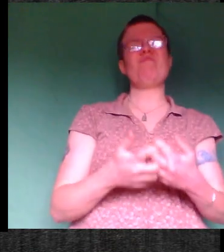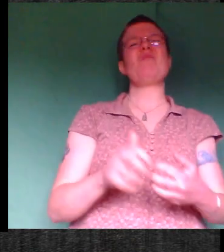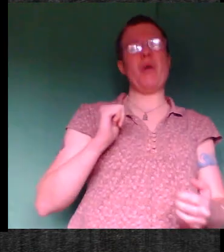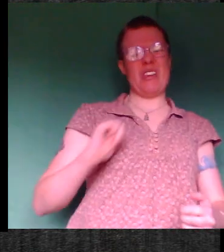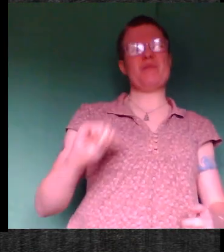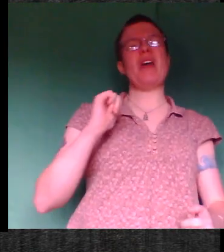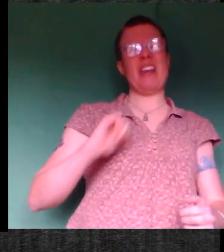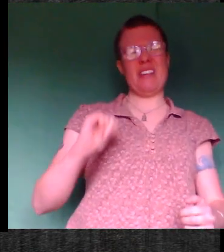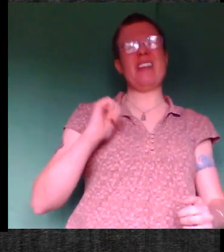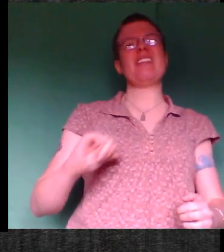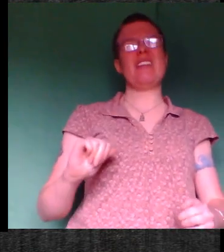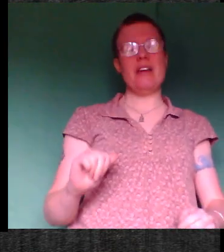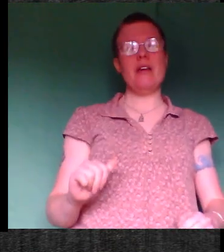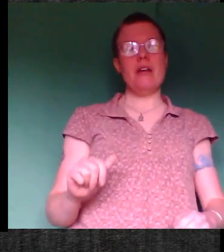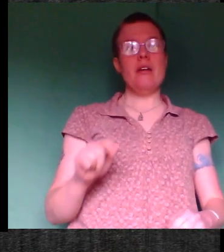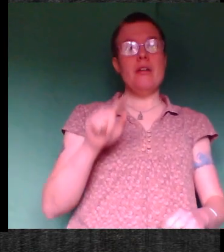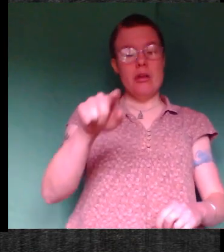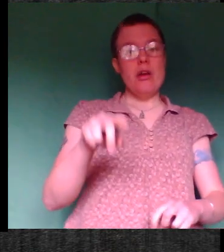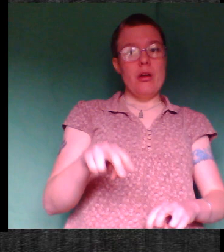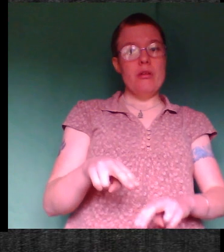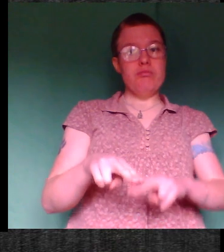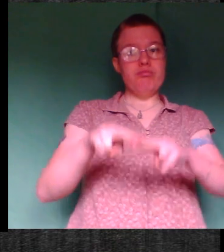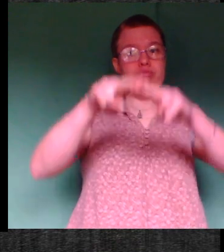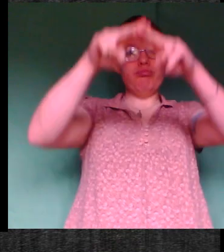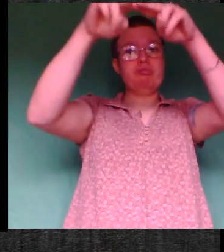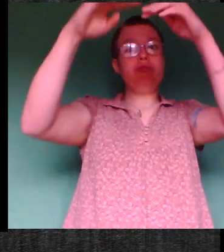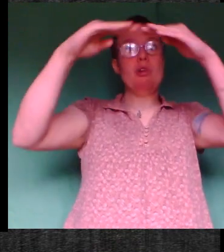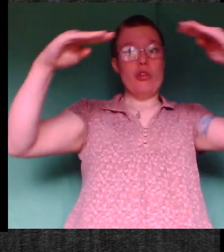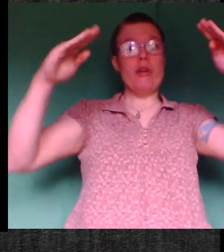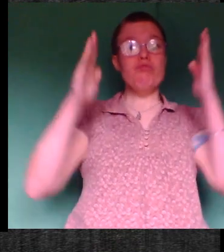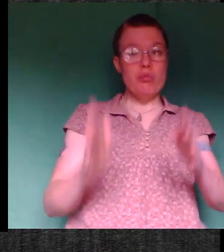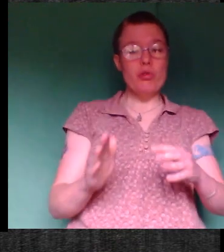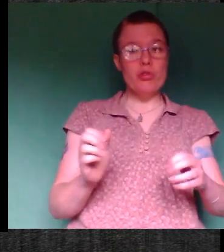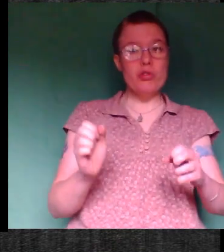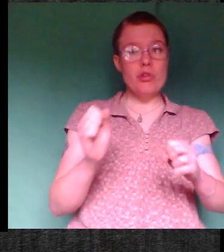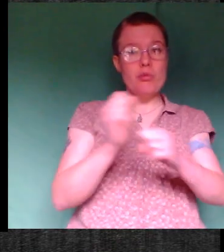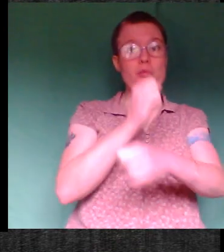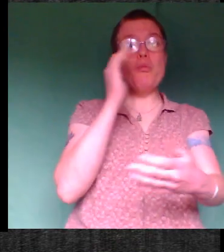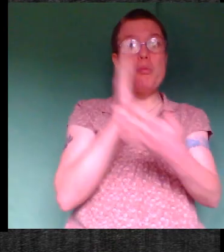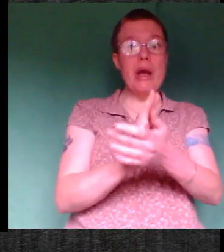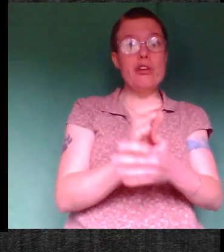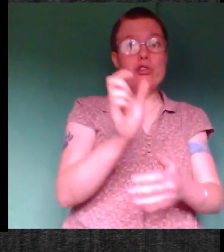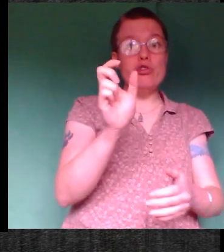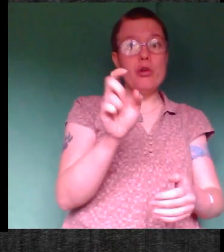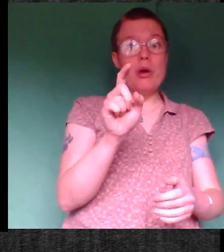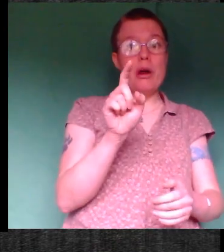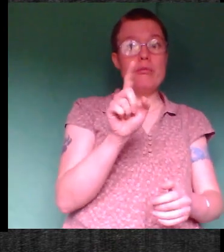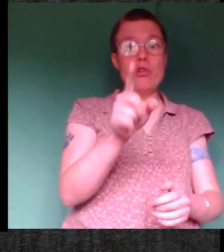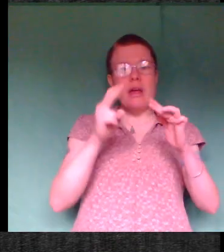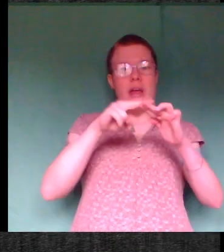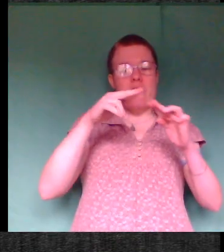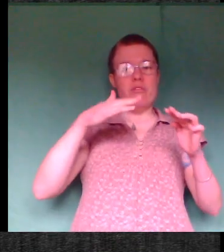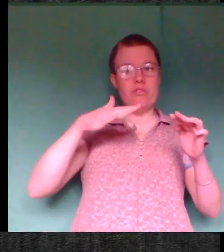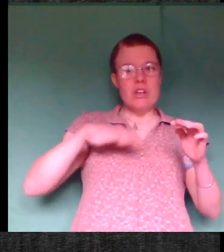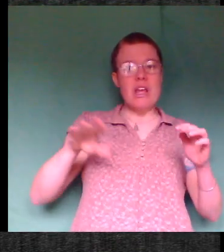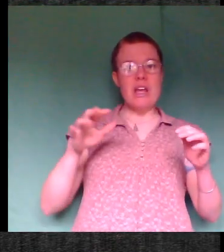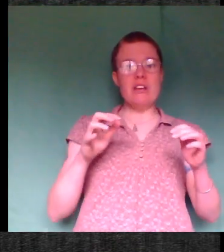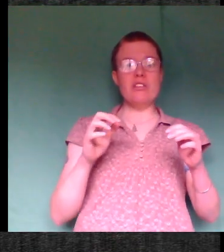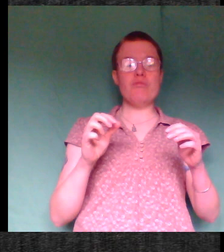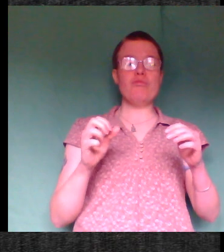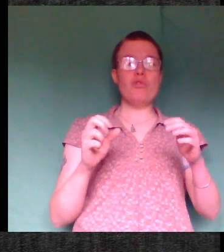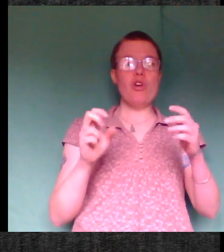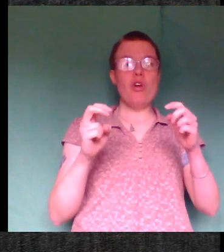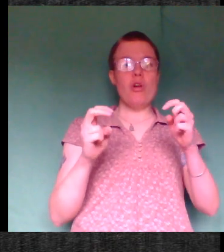up. Just as I expected. You'll have to take the elevator to the surface, but make sure nobody sees you. If you need